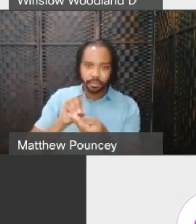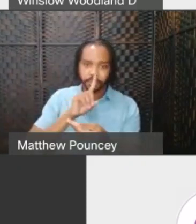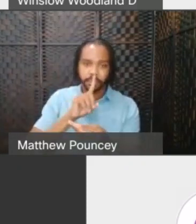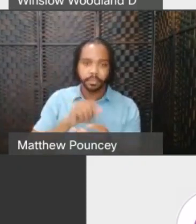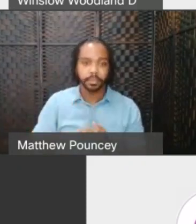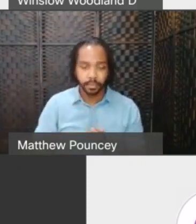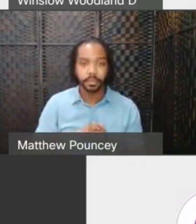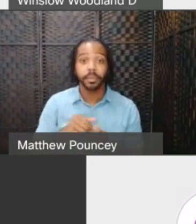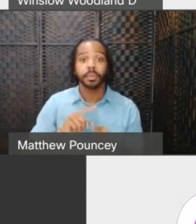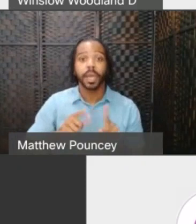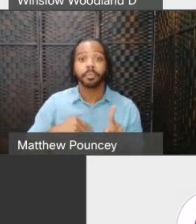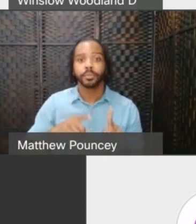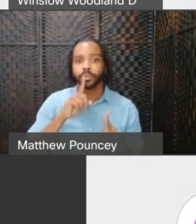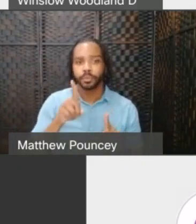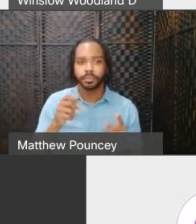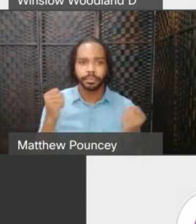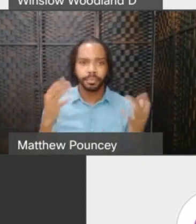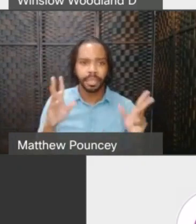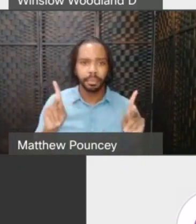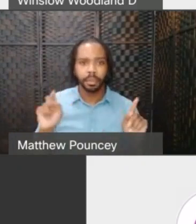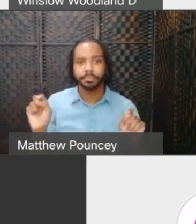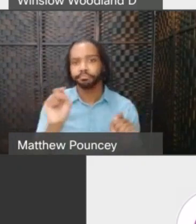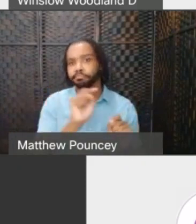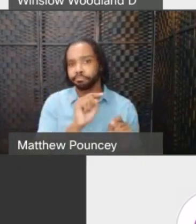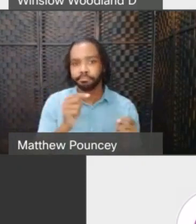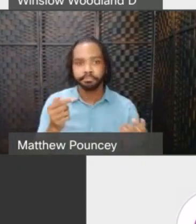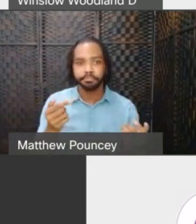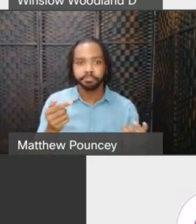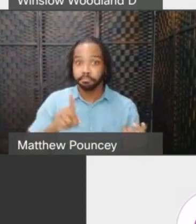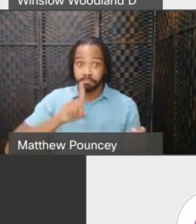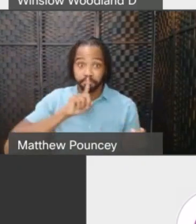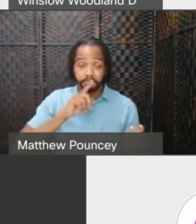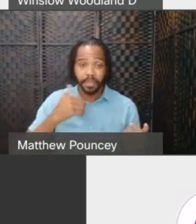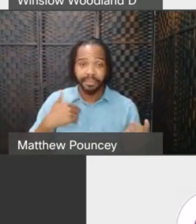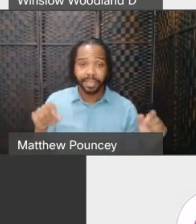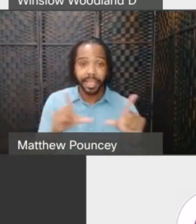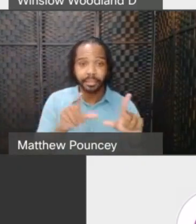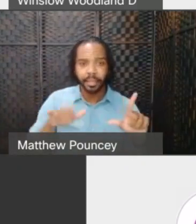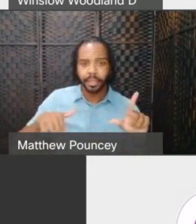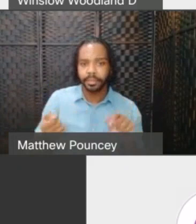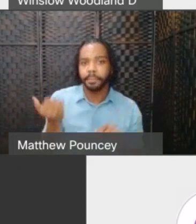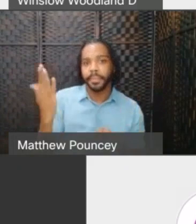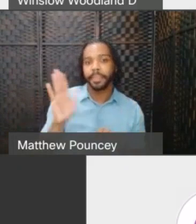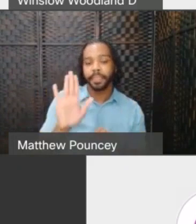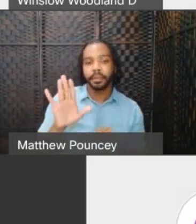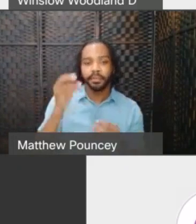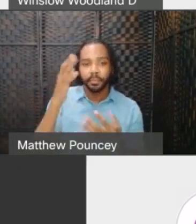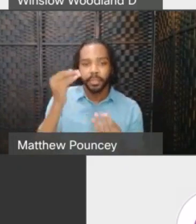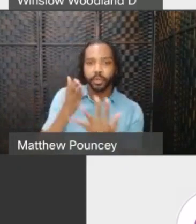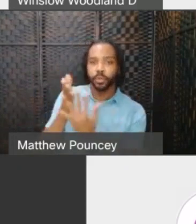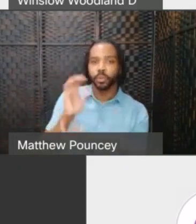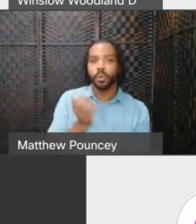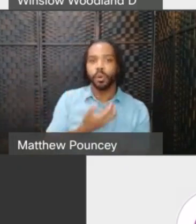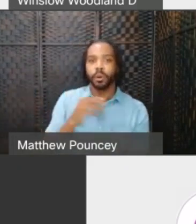So I'm sure there's still a number of people who are unlicensed that have not submitted their information in the portal.